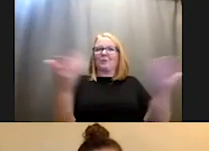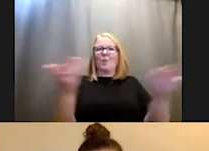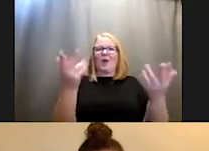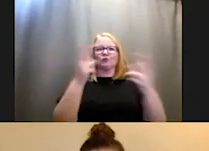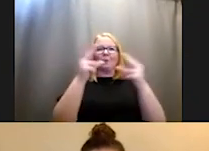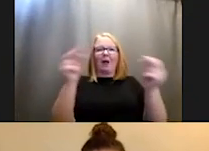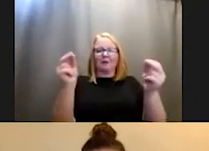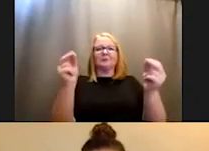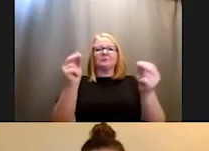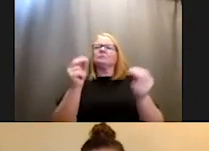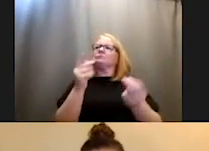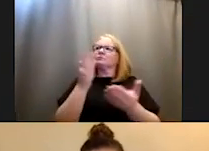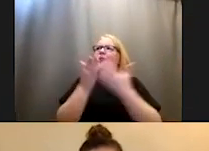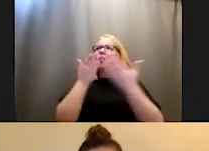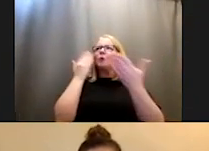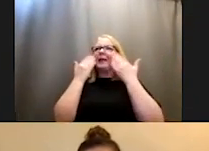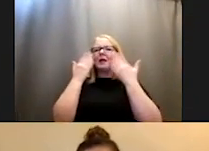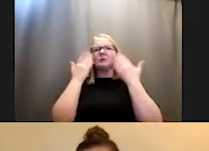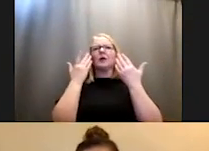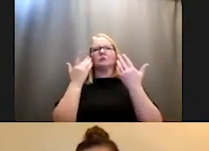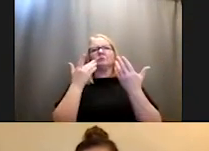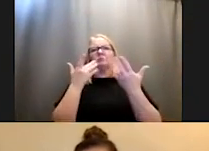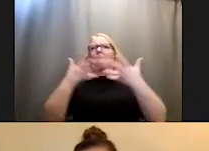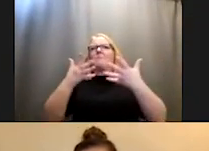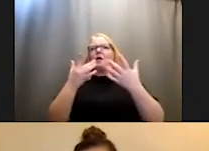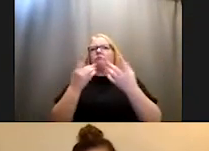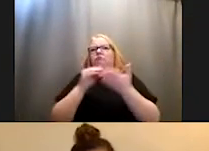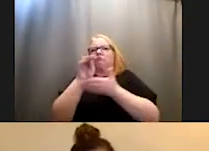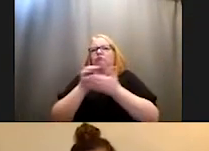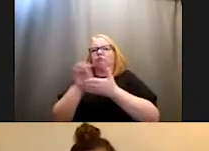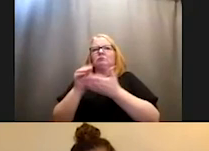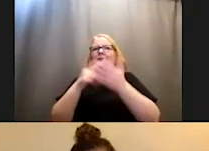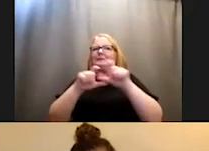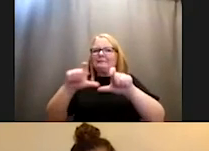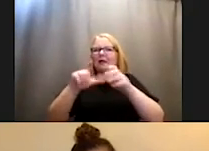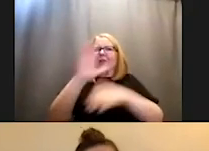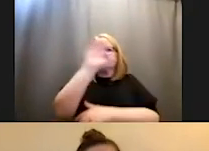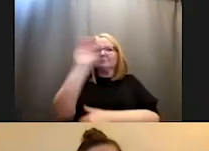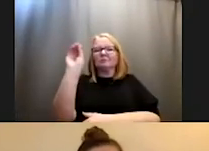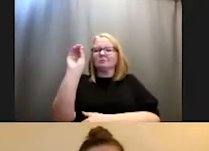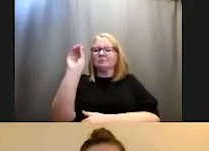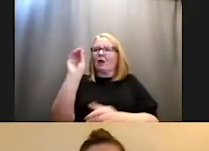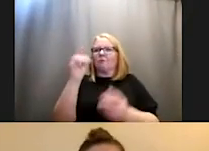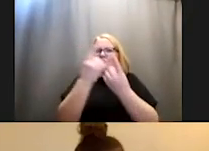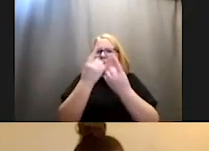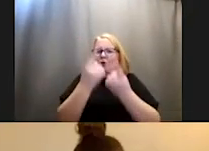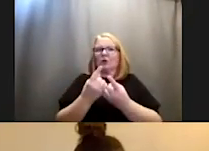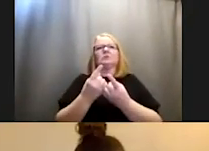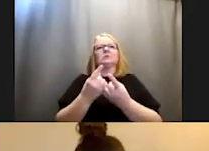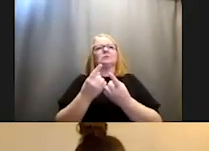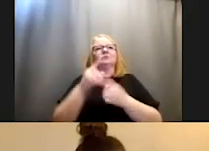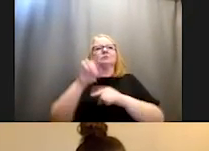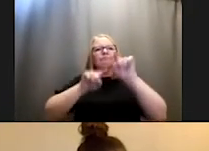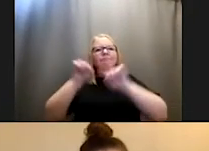their cosmetics sell really well over there. You can see in-store department with a small range of products, and also the range of cosmetics